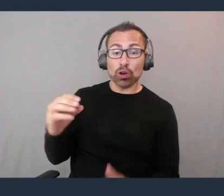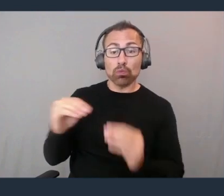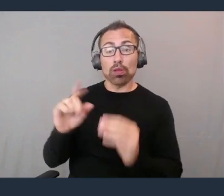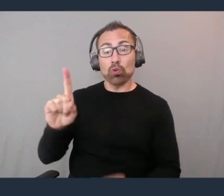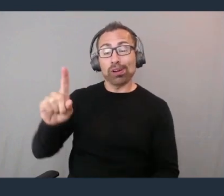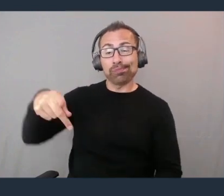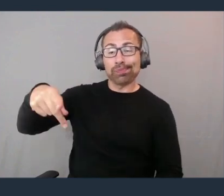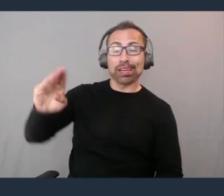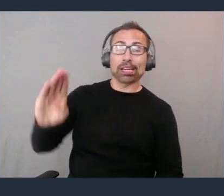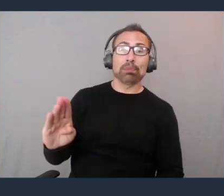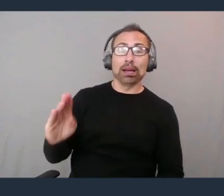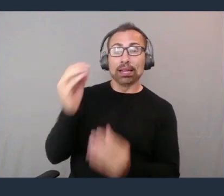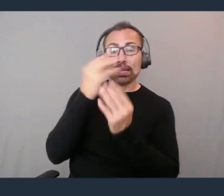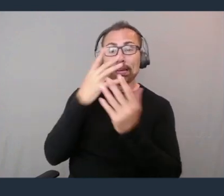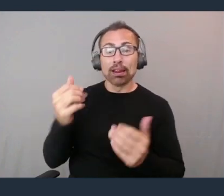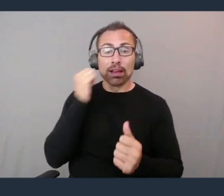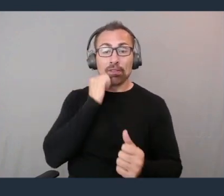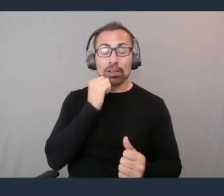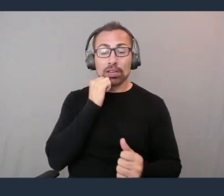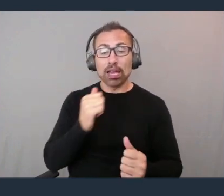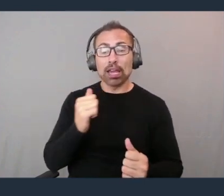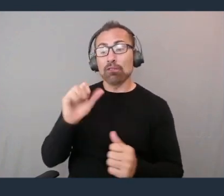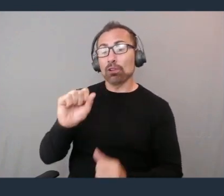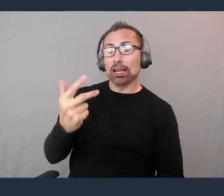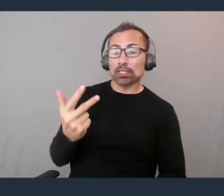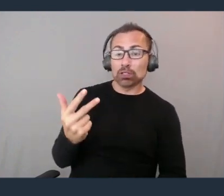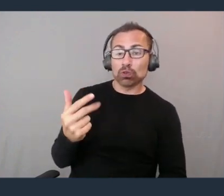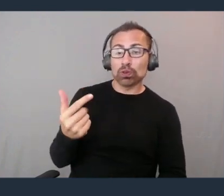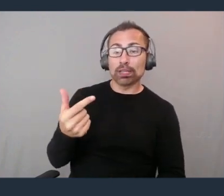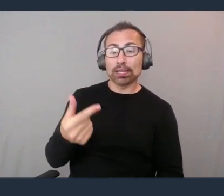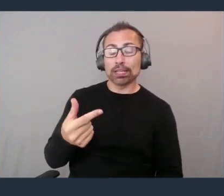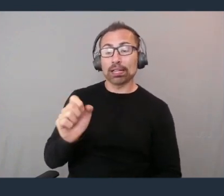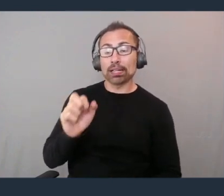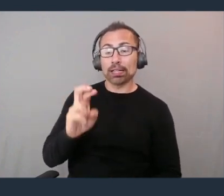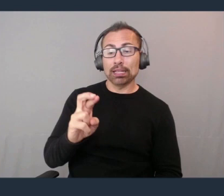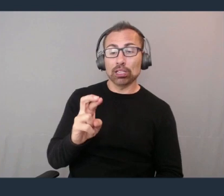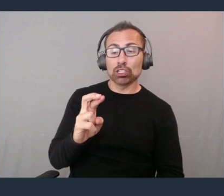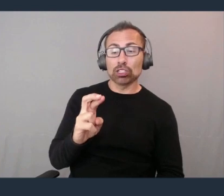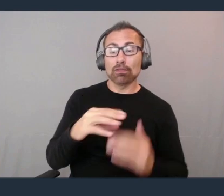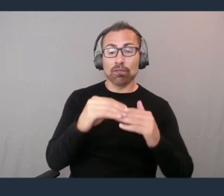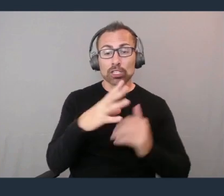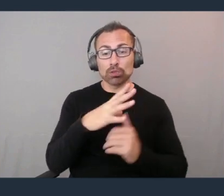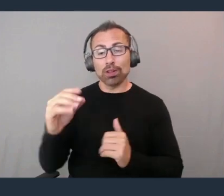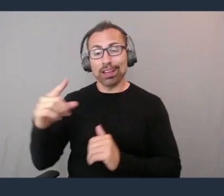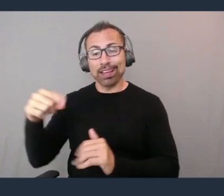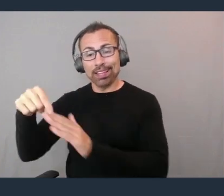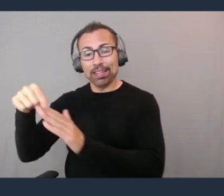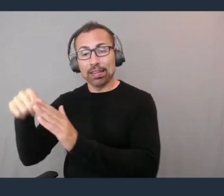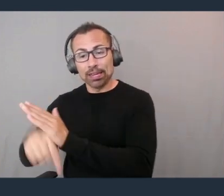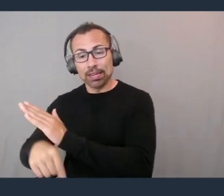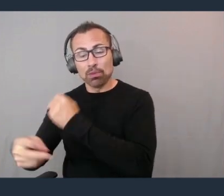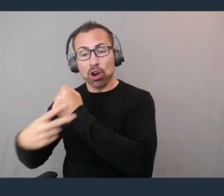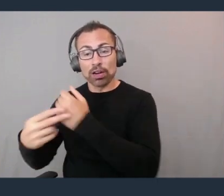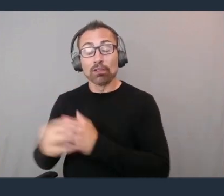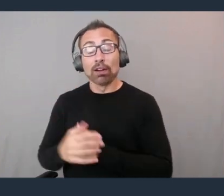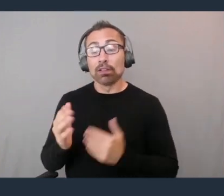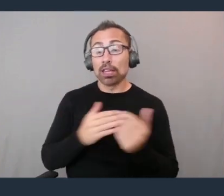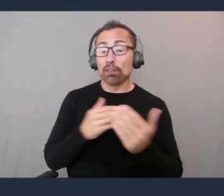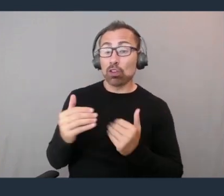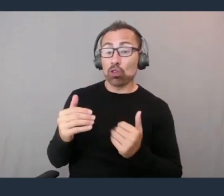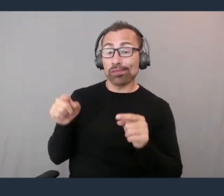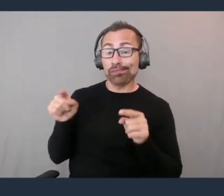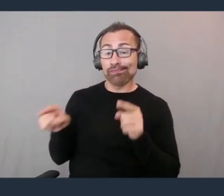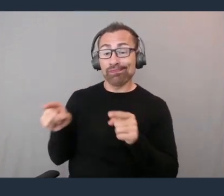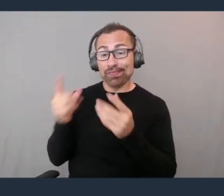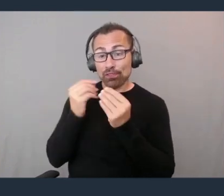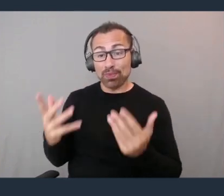per day from S3 Glacier Flexible Retrieval and S3 Glacier Deep Archive. Even though this data is cold, our customers are finding